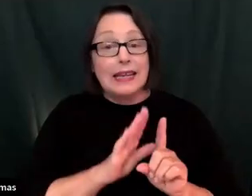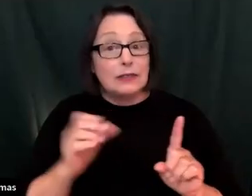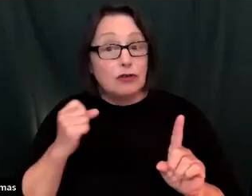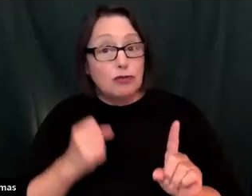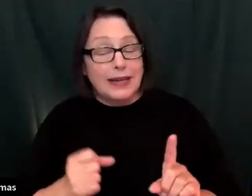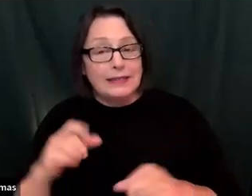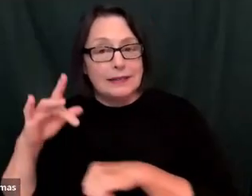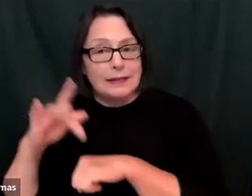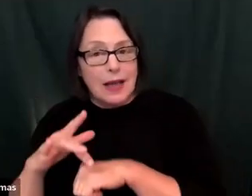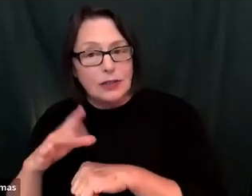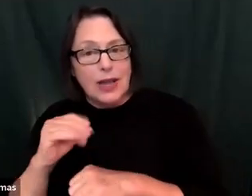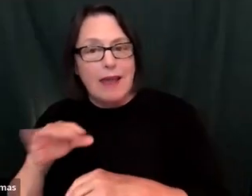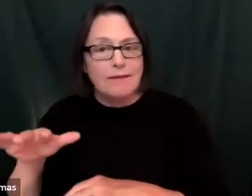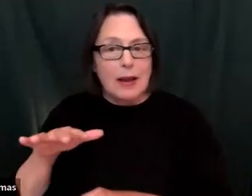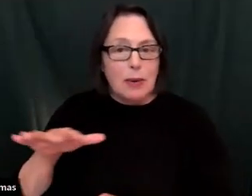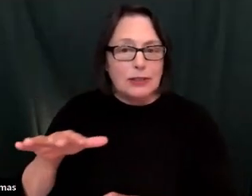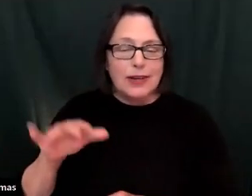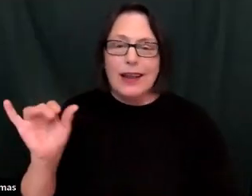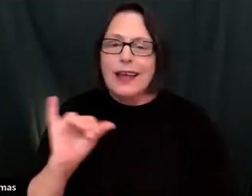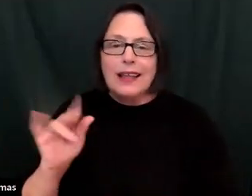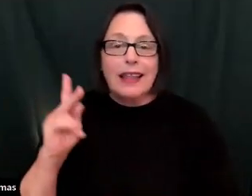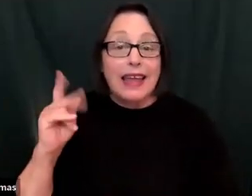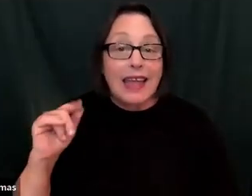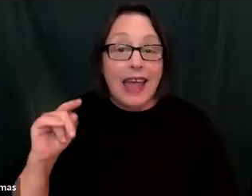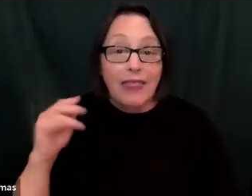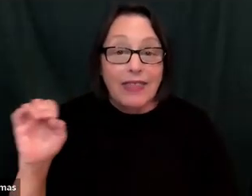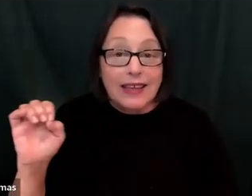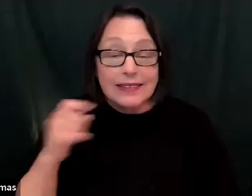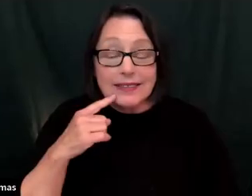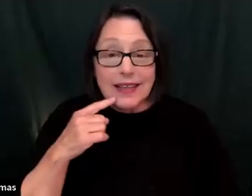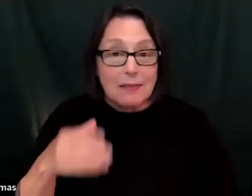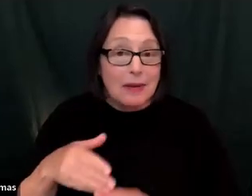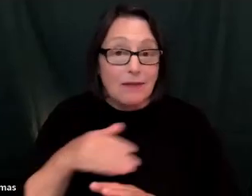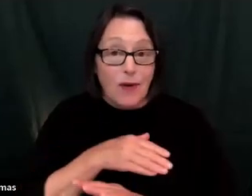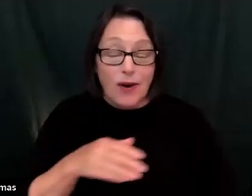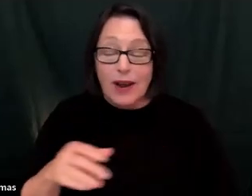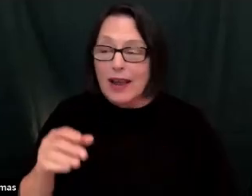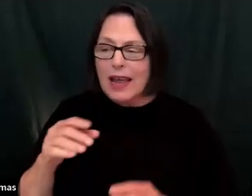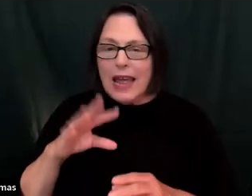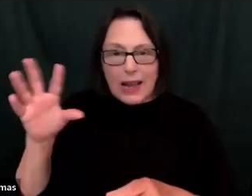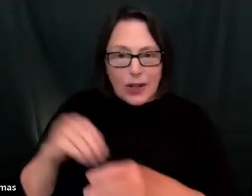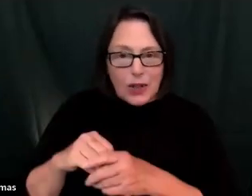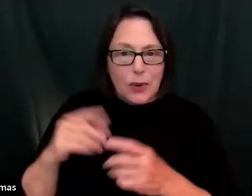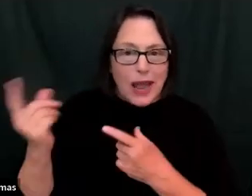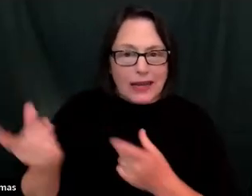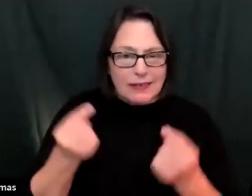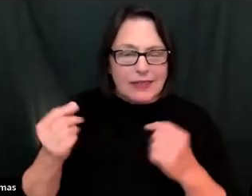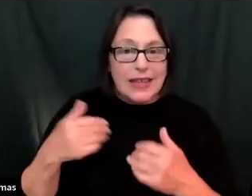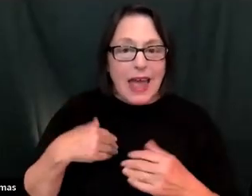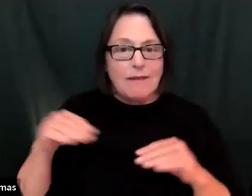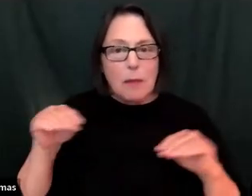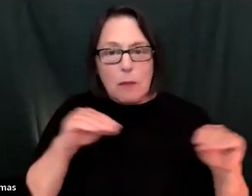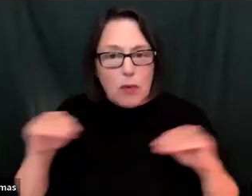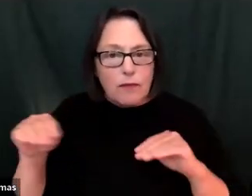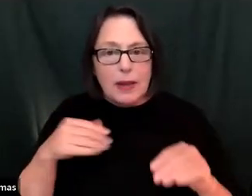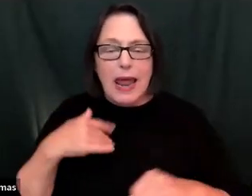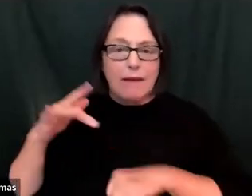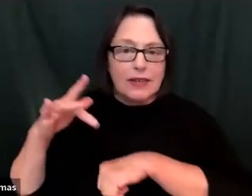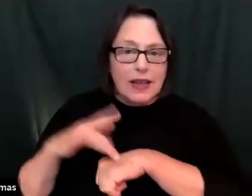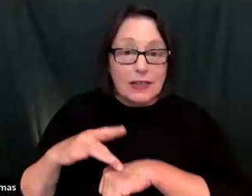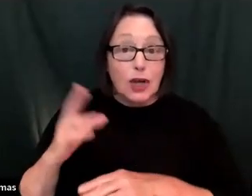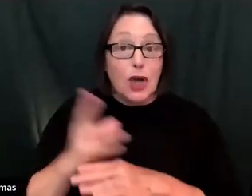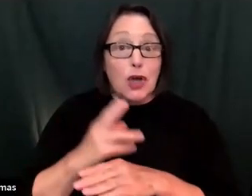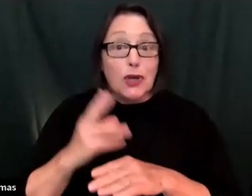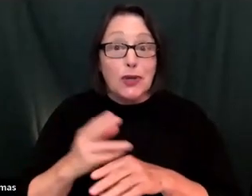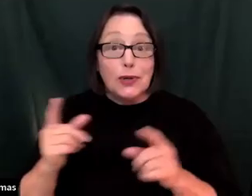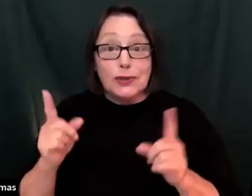vibration. So as Kathy was saying earlier, including activities that included movement and touch, using that baton to do